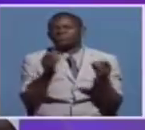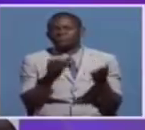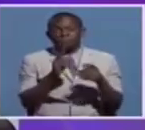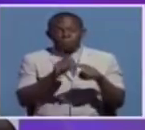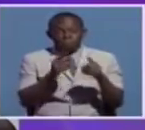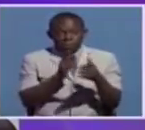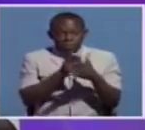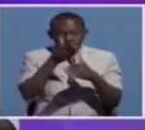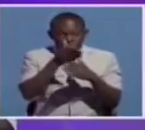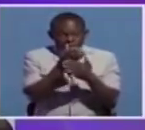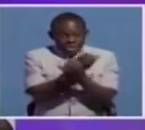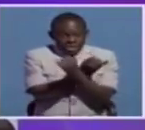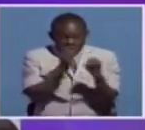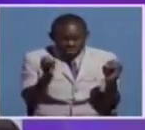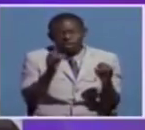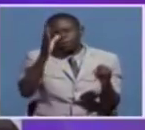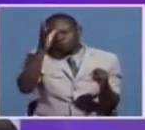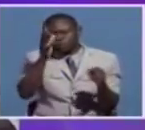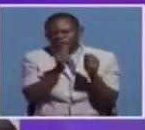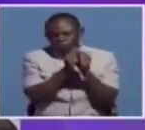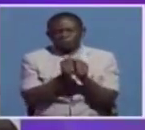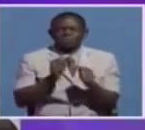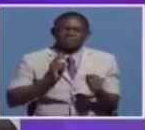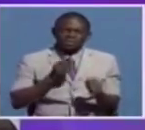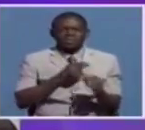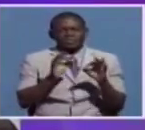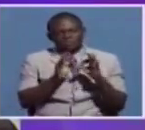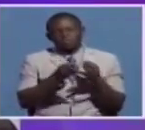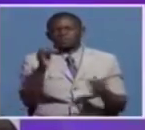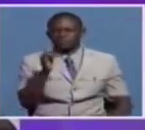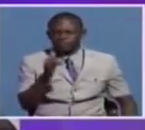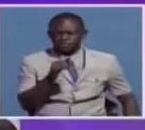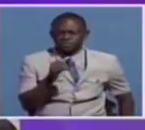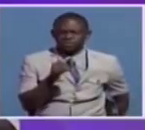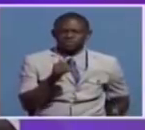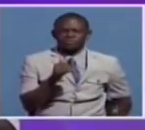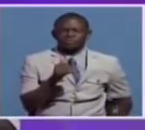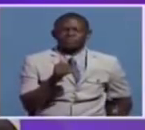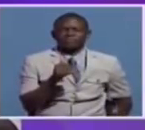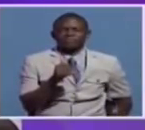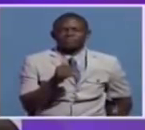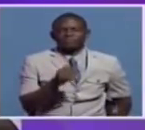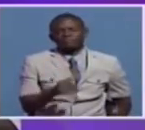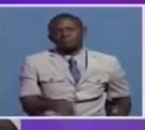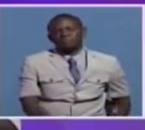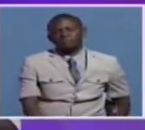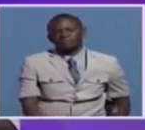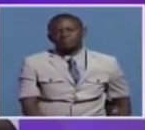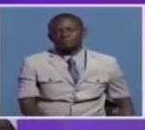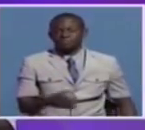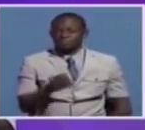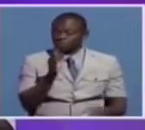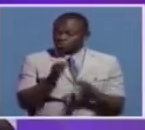Our father was away most of the time. In fact, I think there was a story, I wish Waza was around. He would tell you